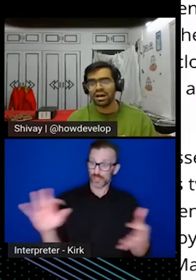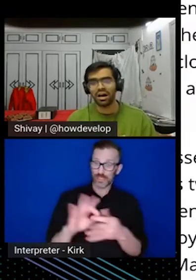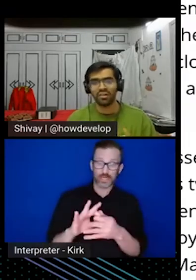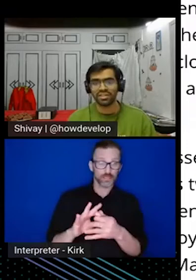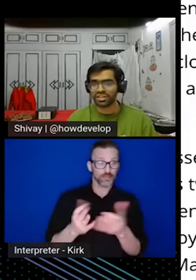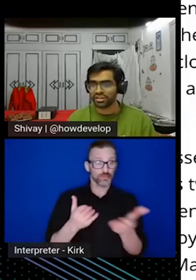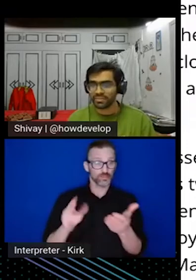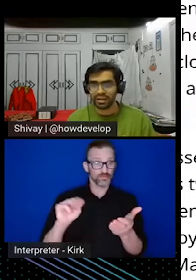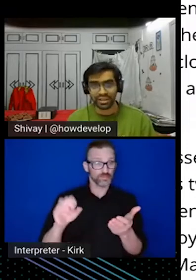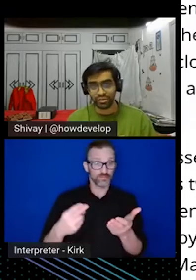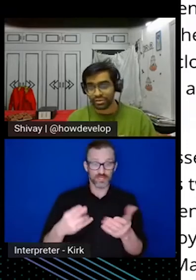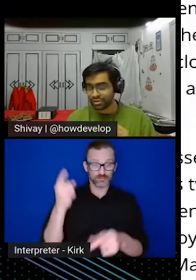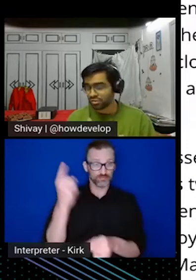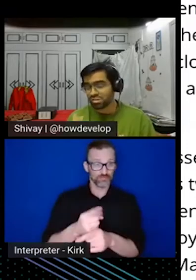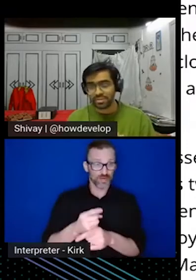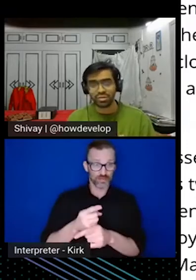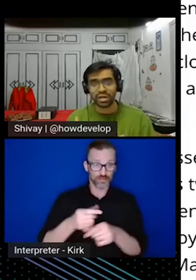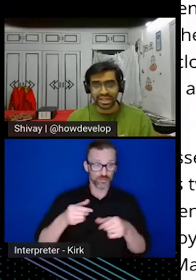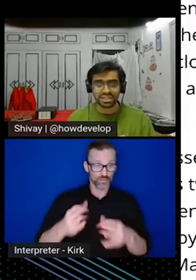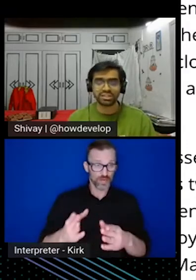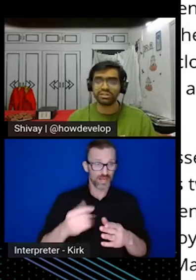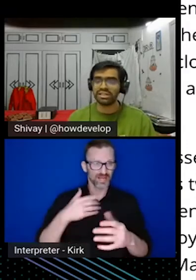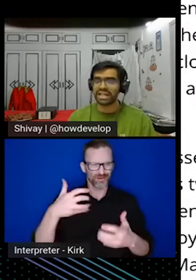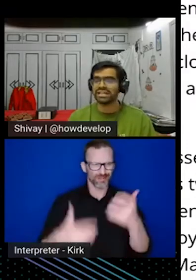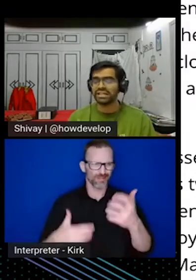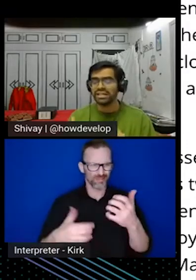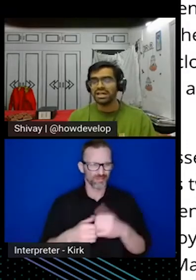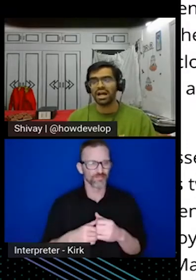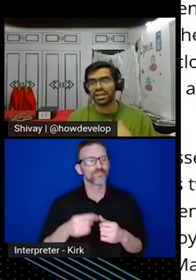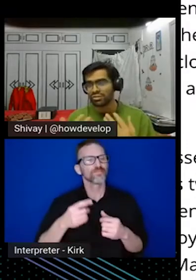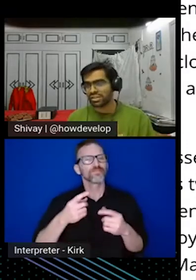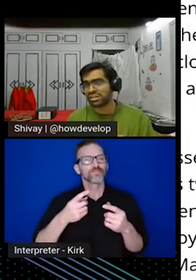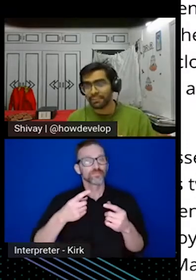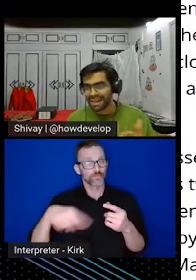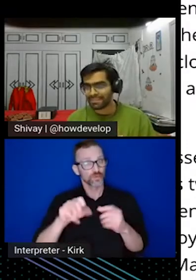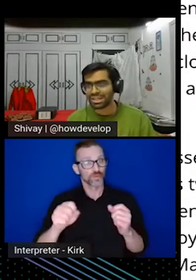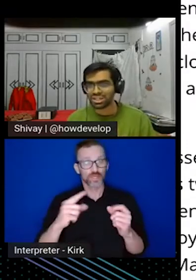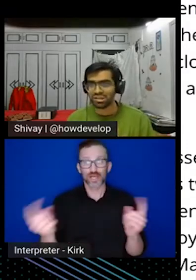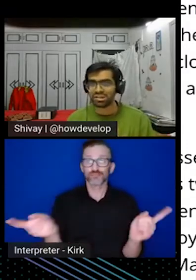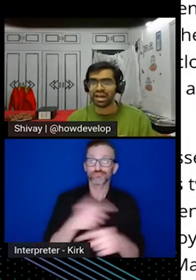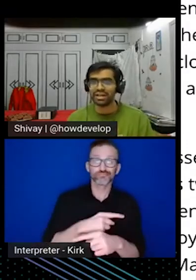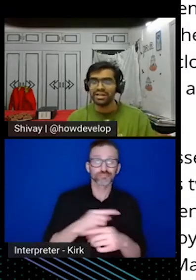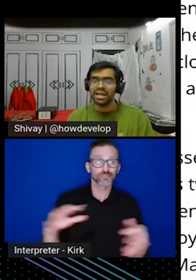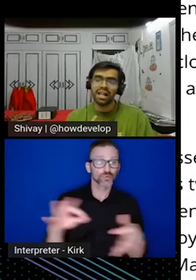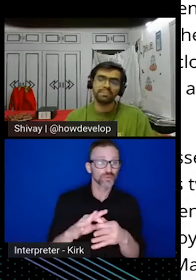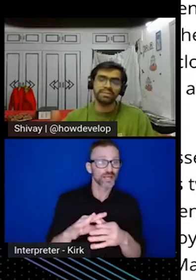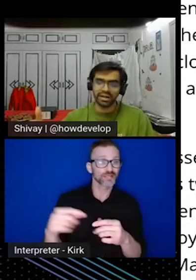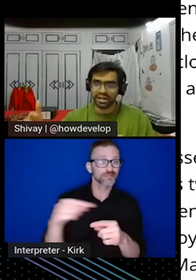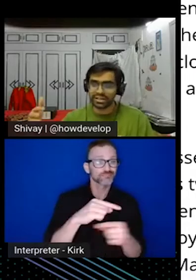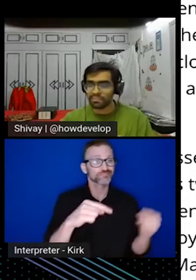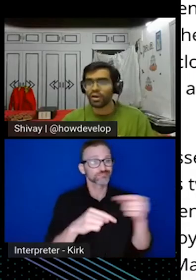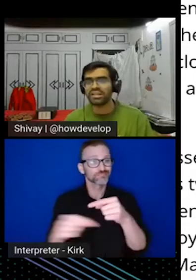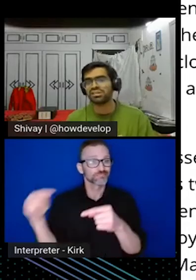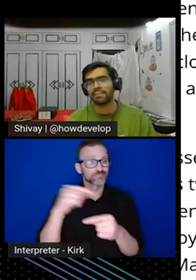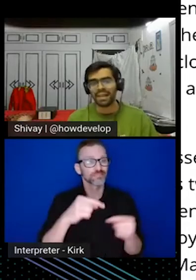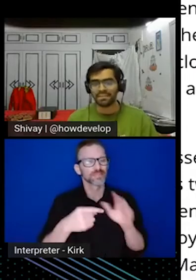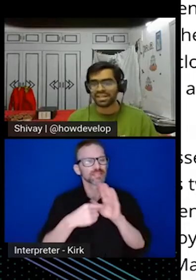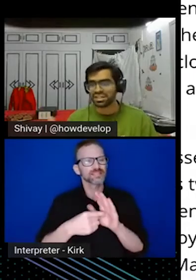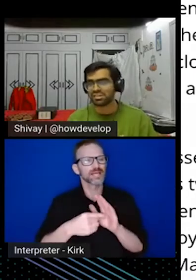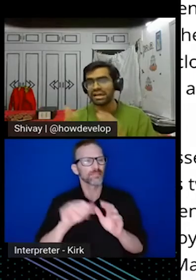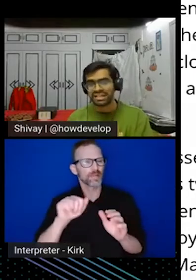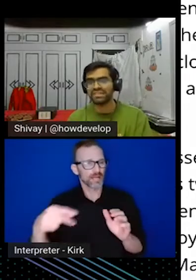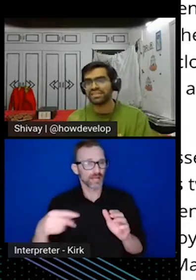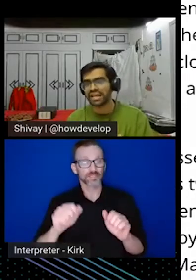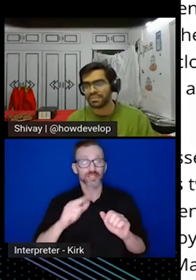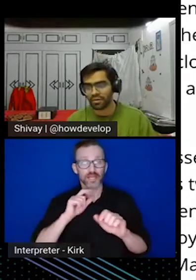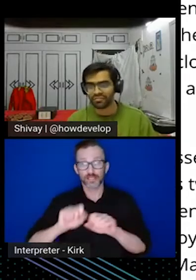done, whether you're able, you're also able to connect to it directly, these sample applications, and help deploy these sample